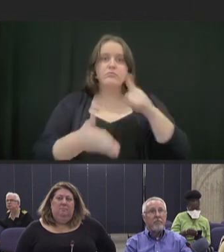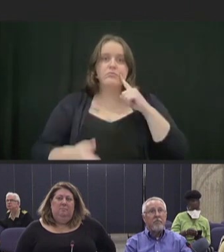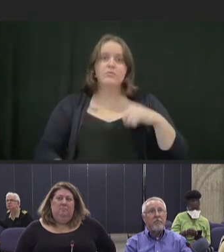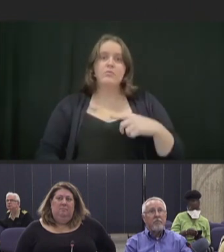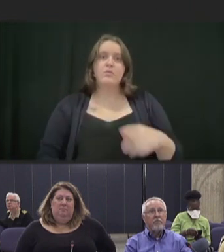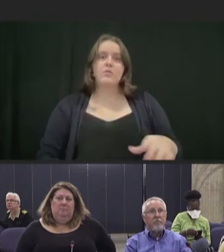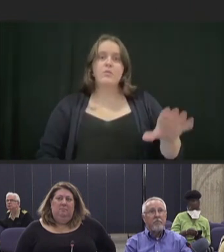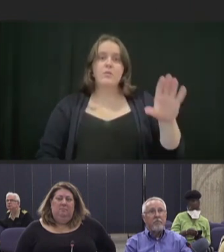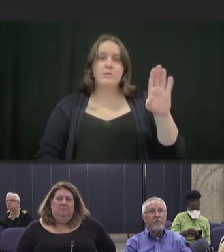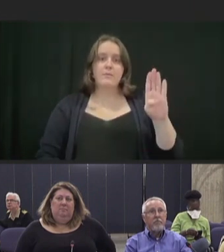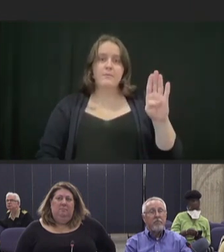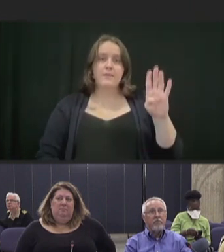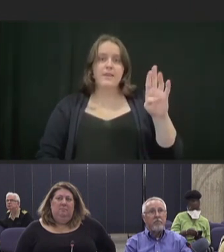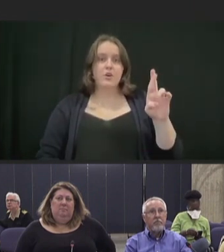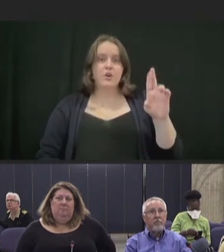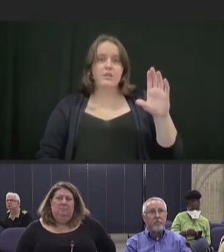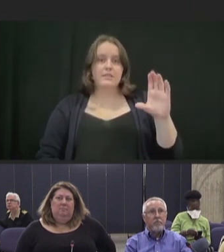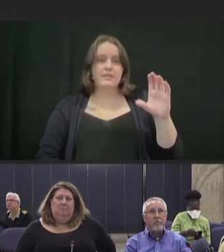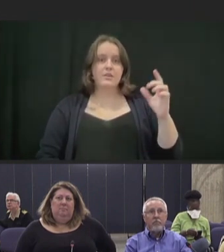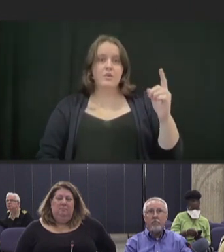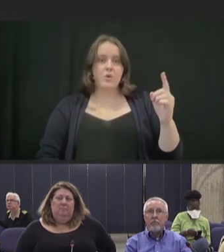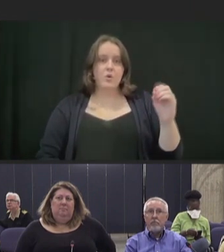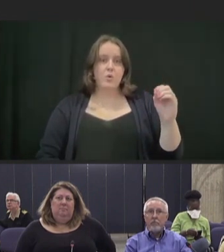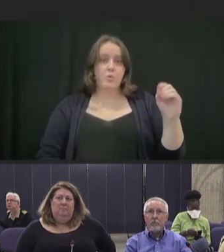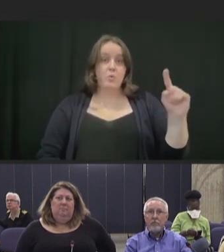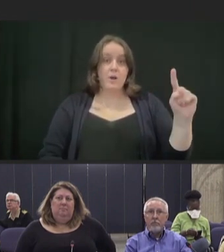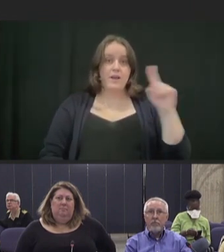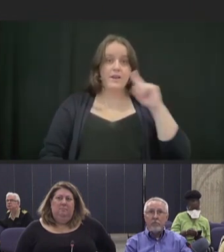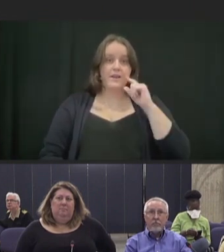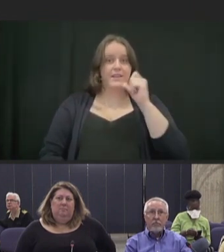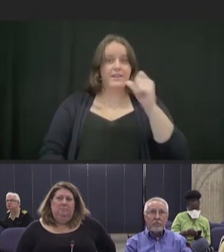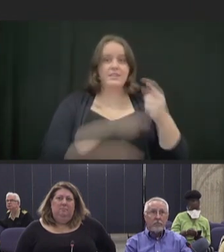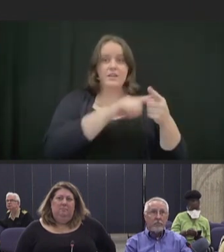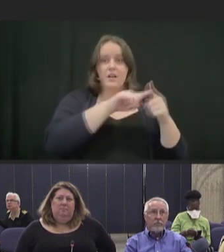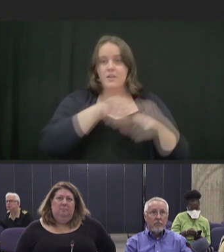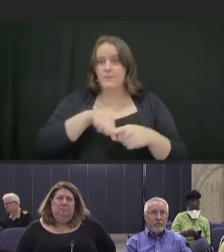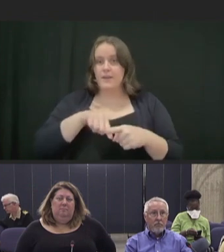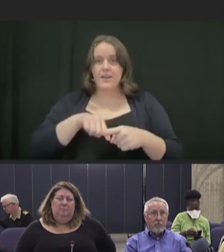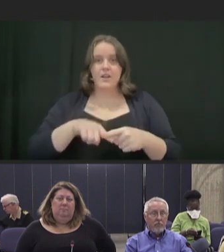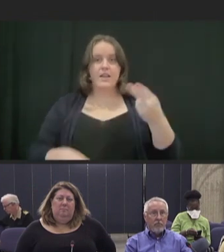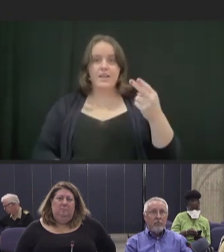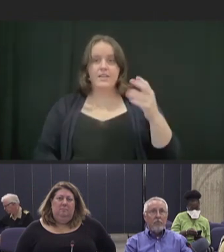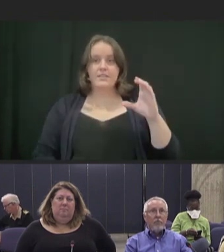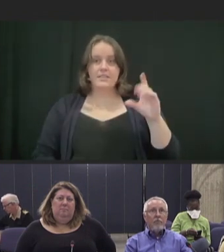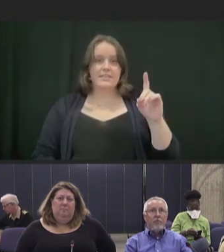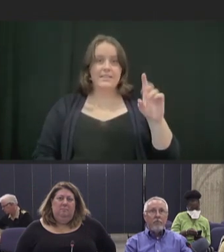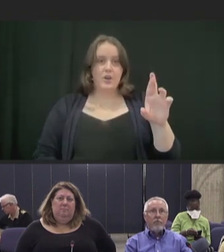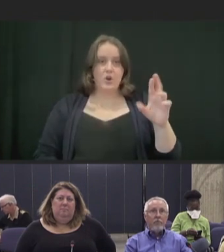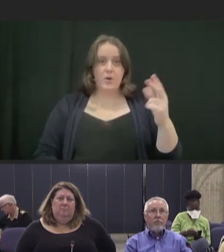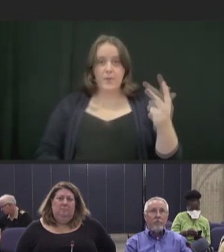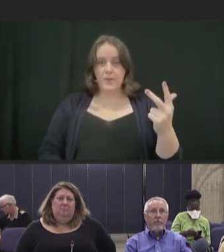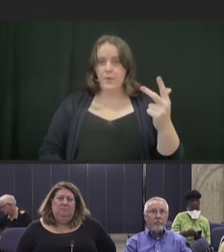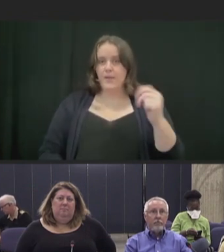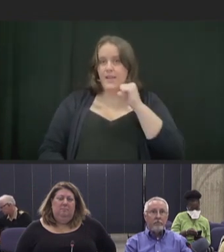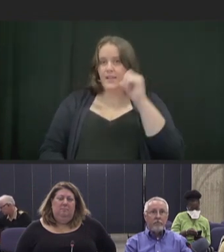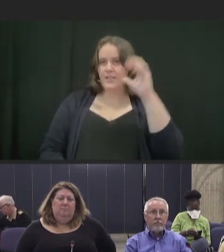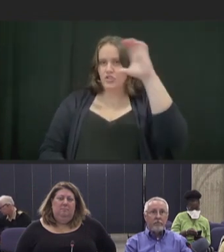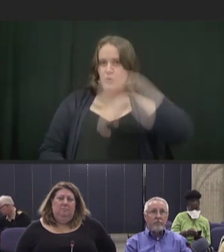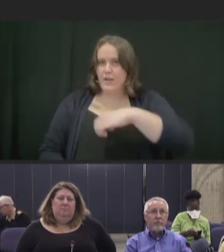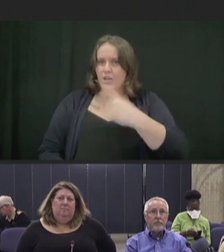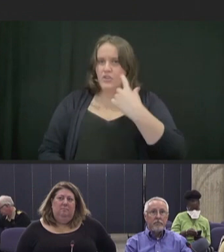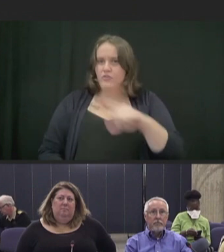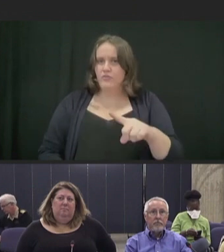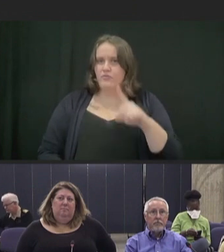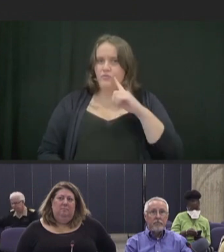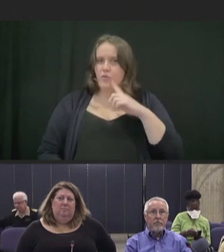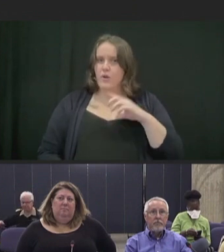a special case because it's not dependent on its HCDR3 for binding, which is unusual for an antibody. And so